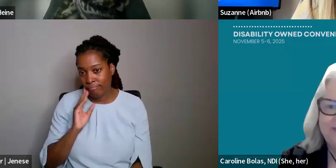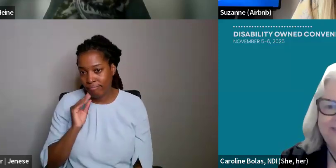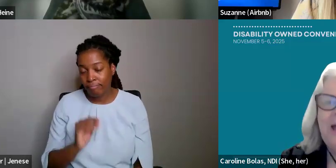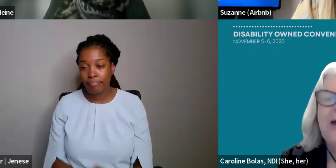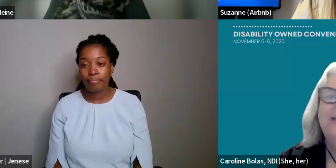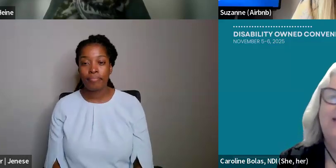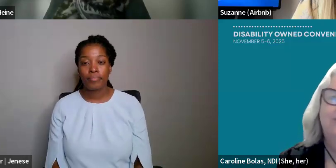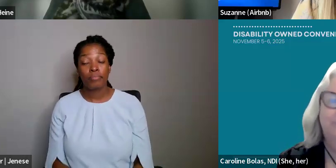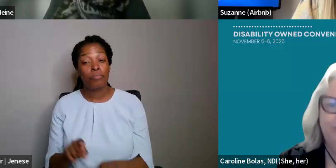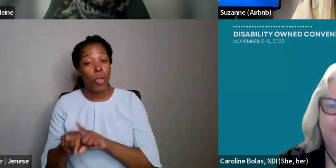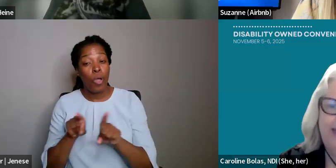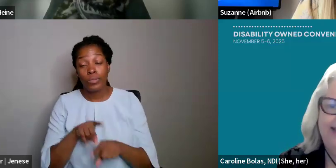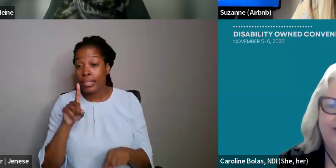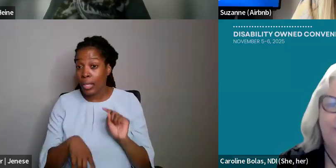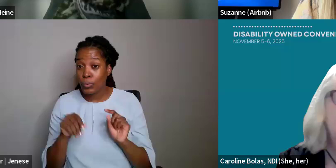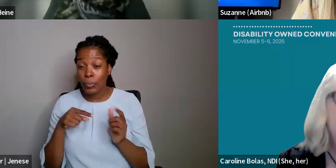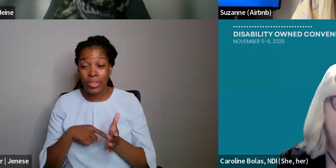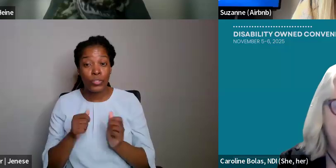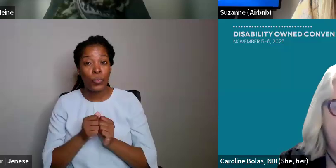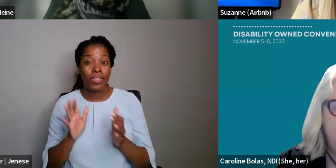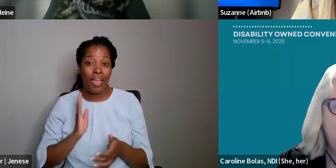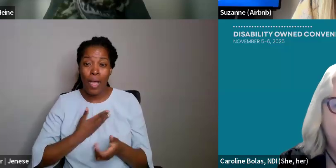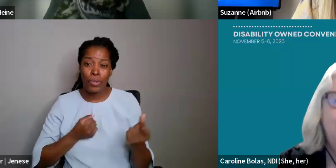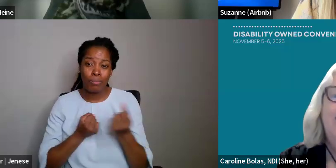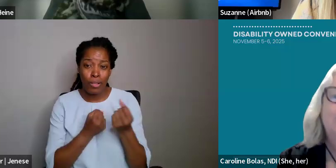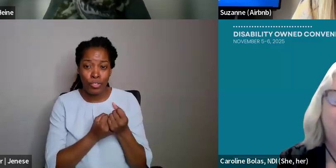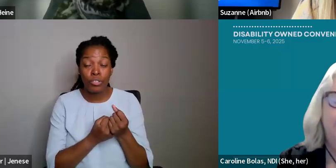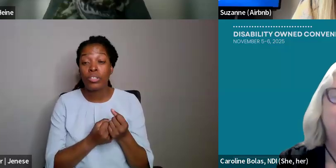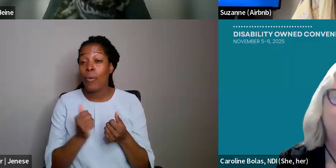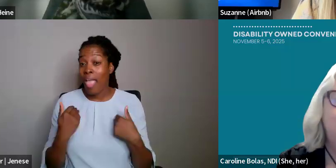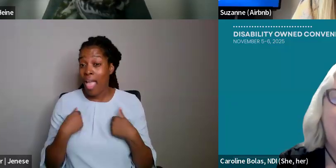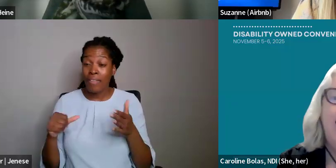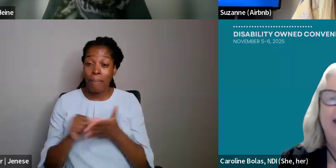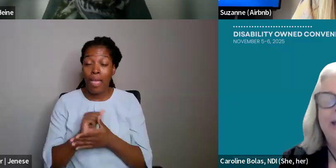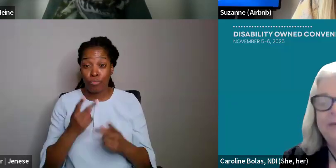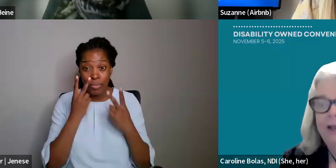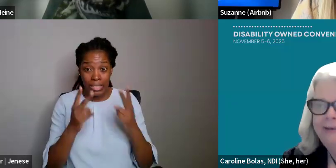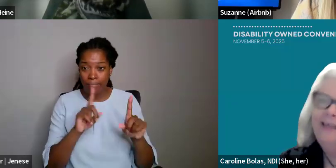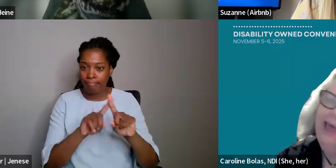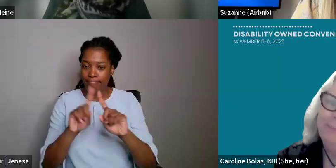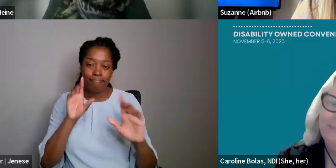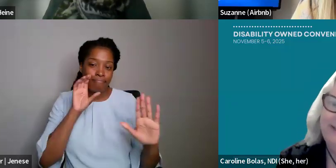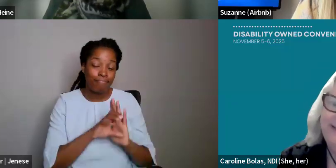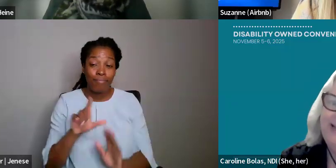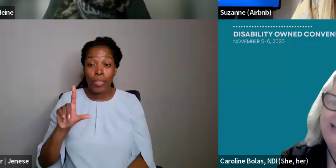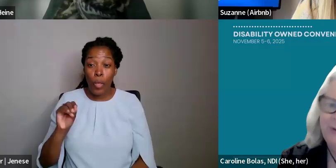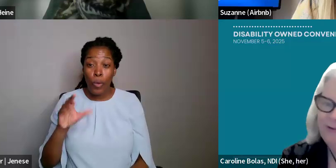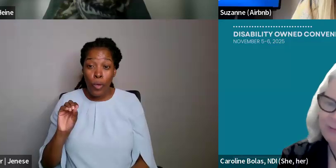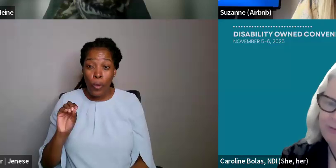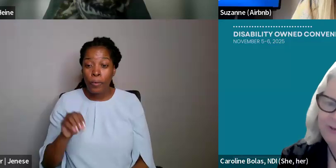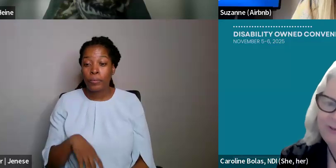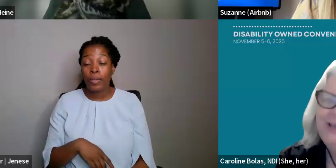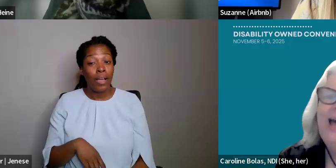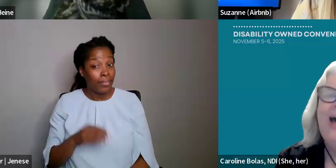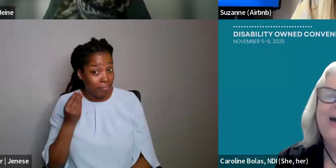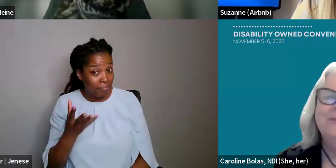our sponsors. We have a sponsor page where you can click on the logo, find out more, and I'm delighted that Airbnb is one of